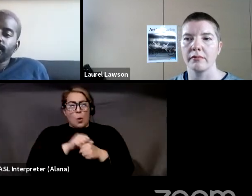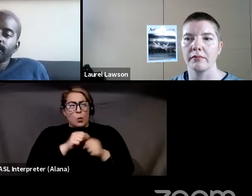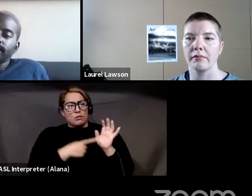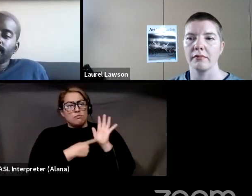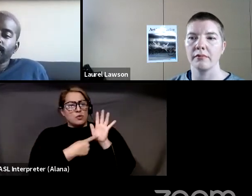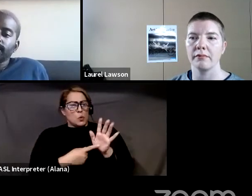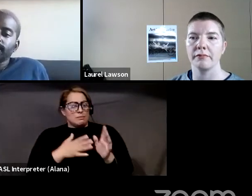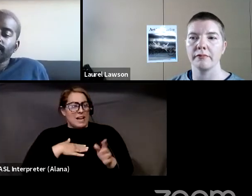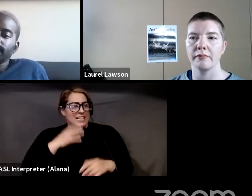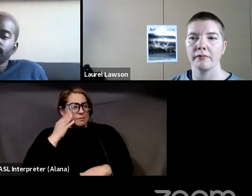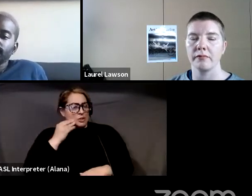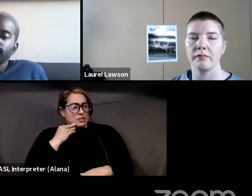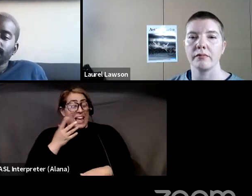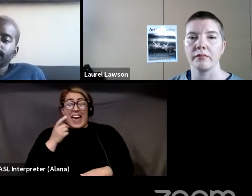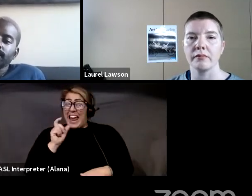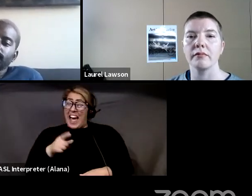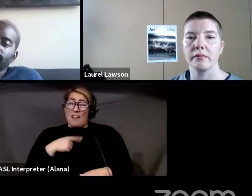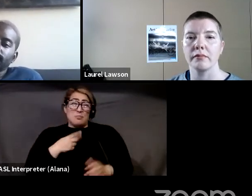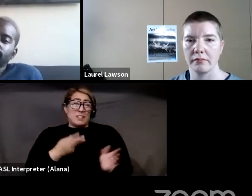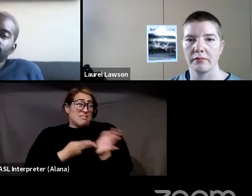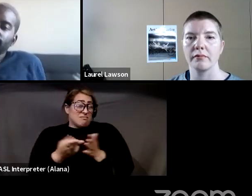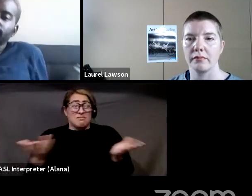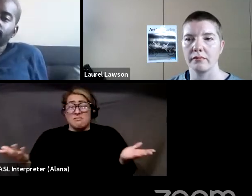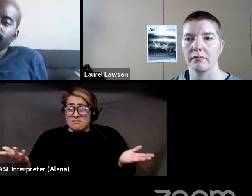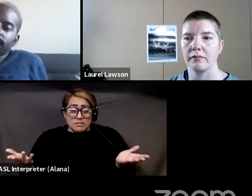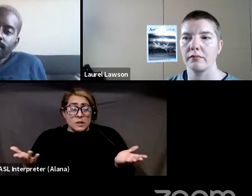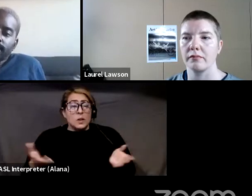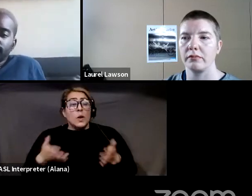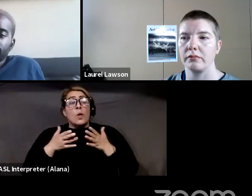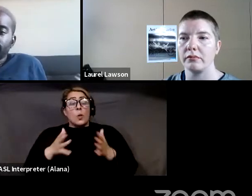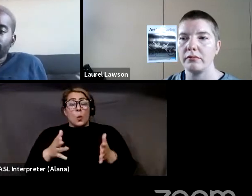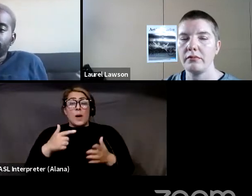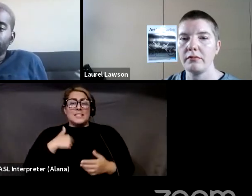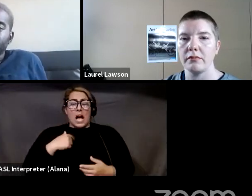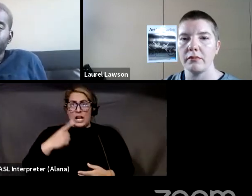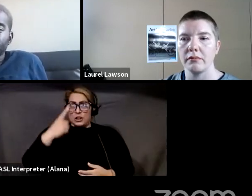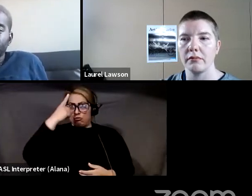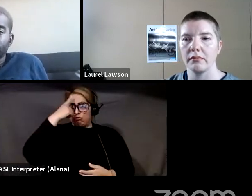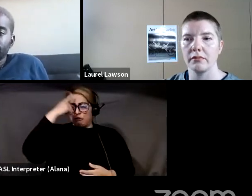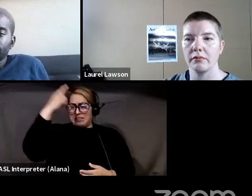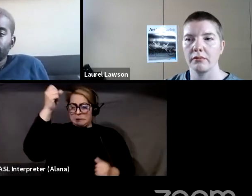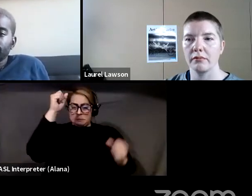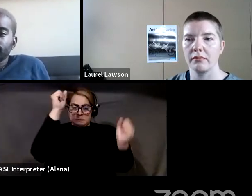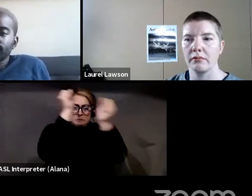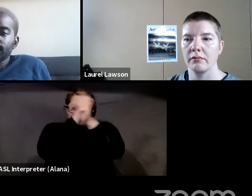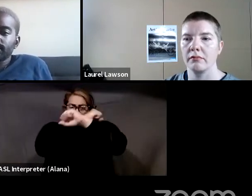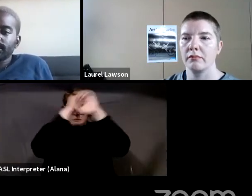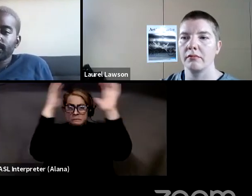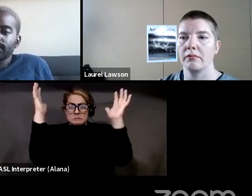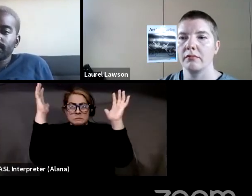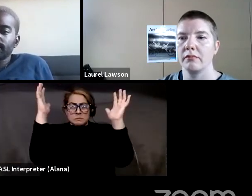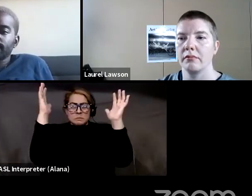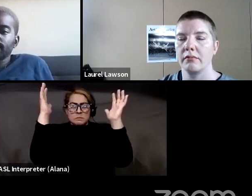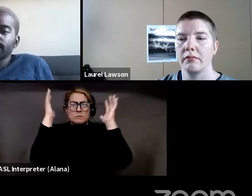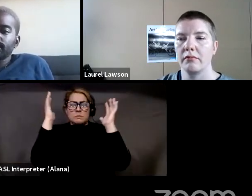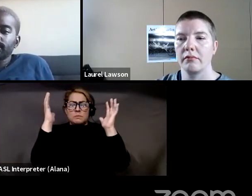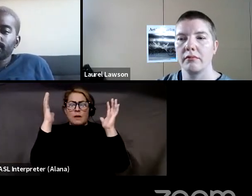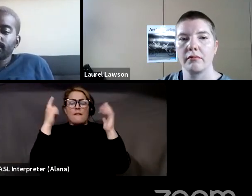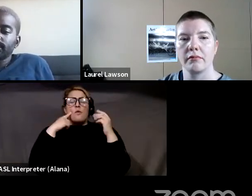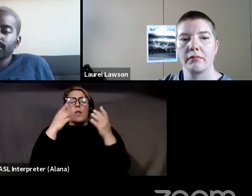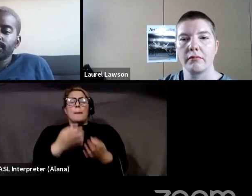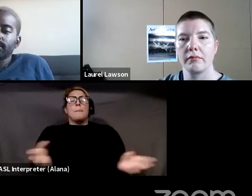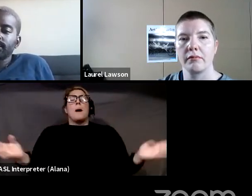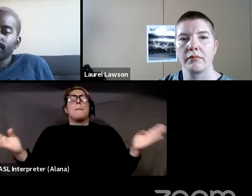Additionally, you know, I have to be real, like the ways in which I dream for the public